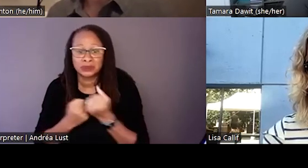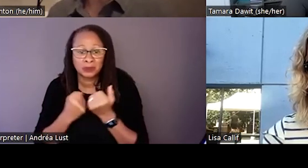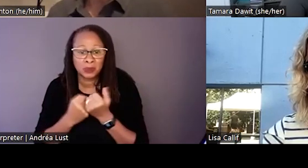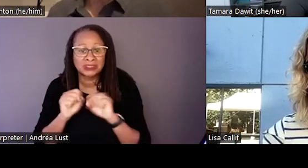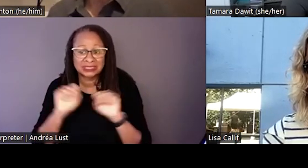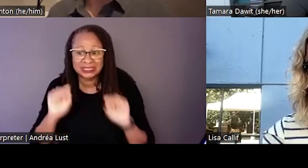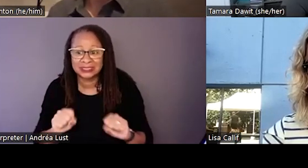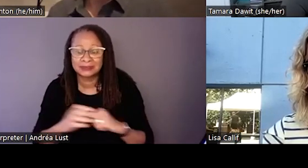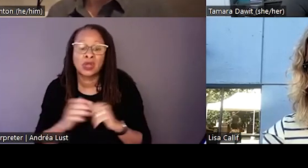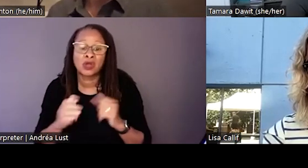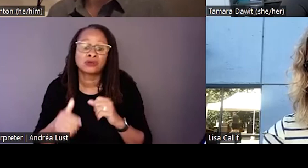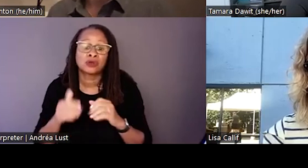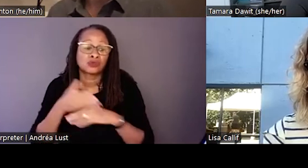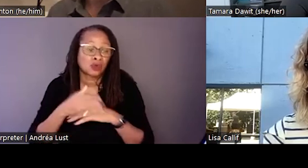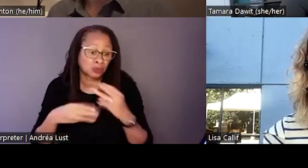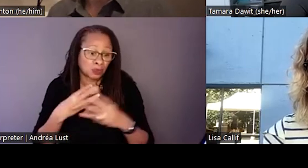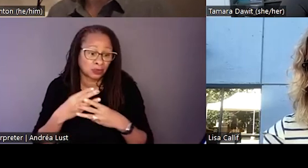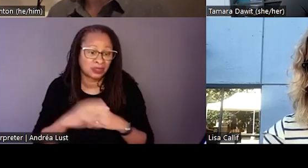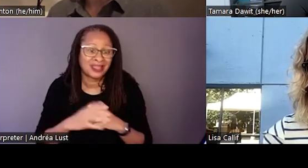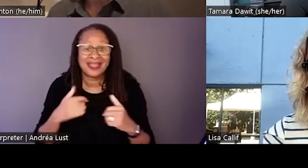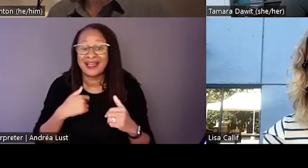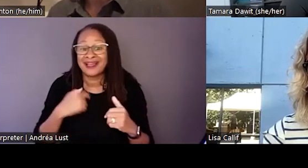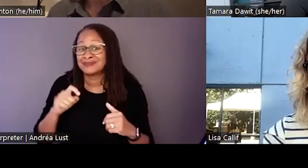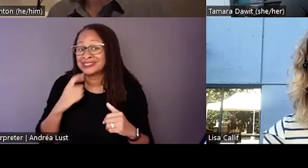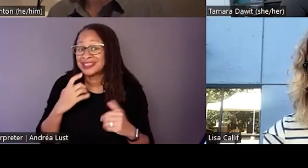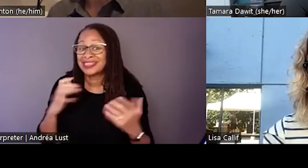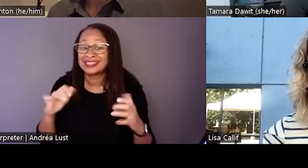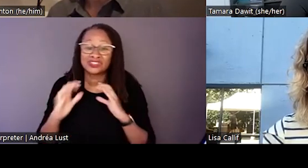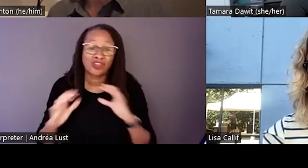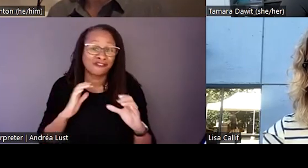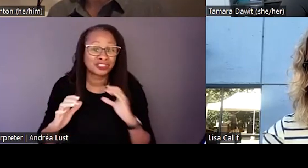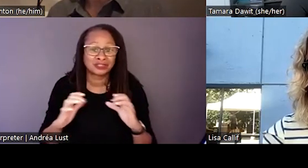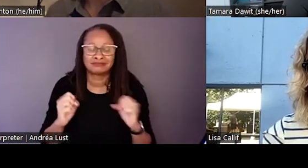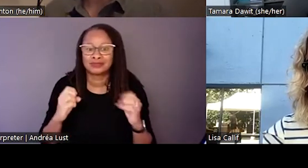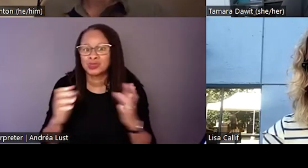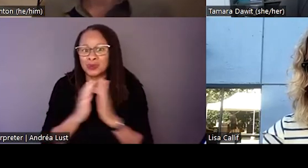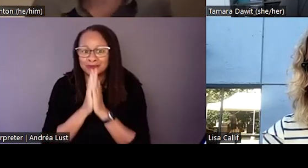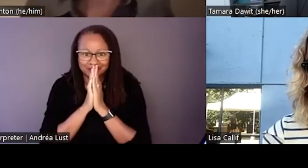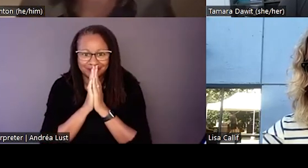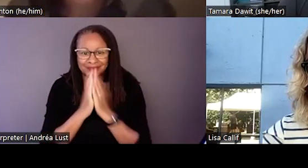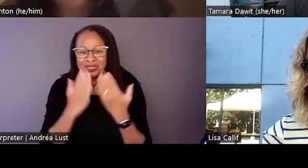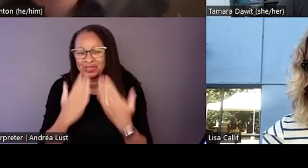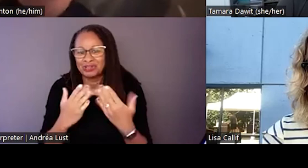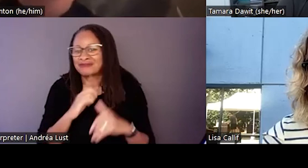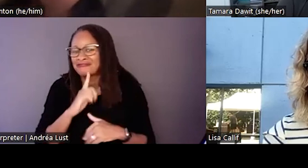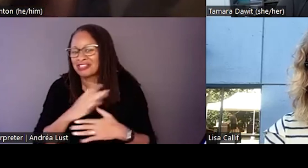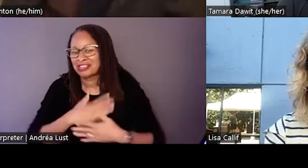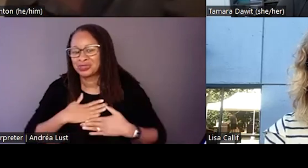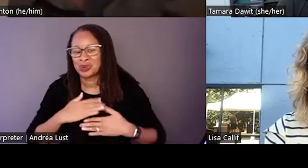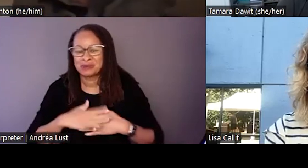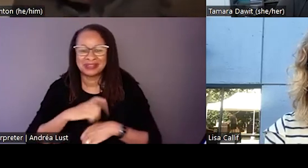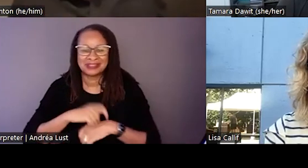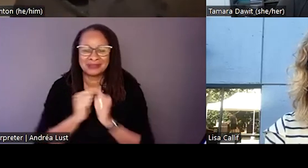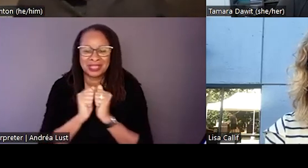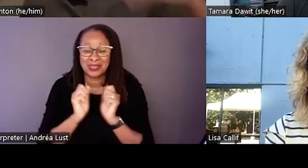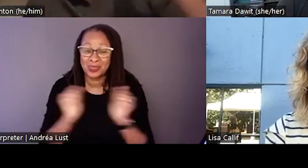systems globally in the world. I have to say that, I mean, this conversation is so good. I mean, I'm really enjoying my time together with